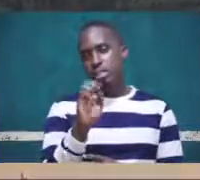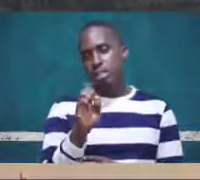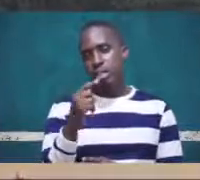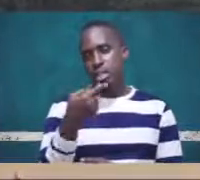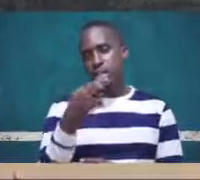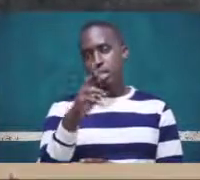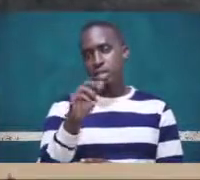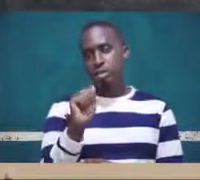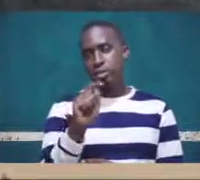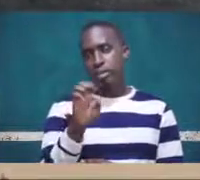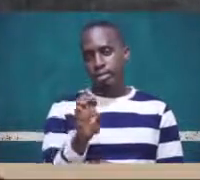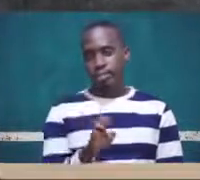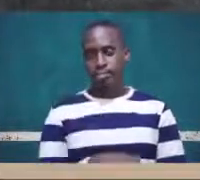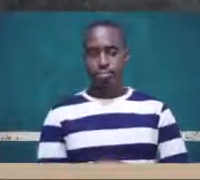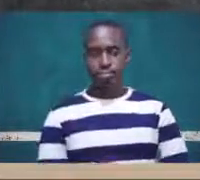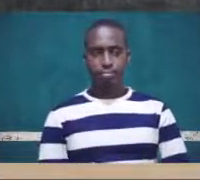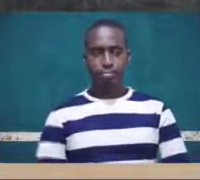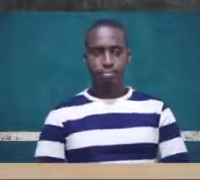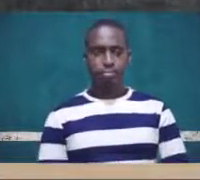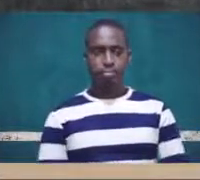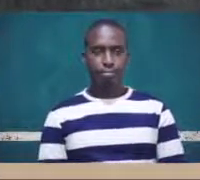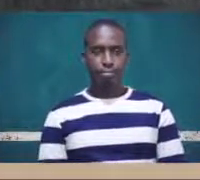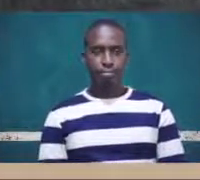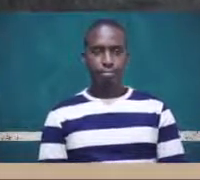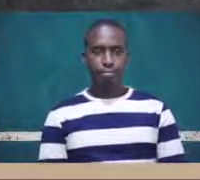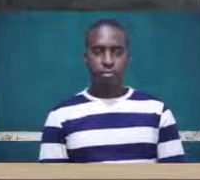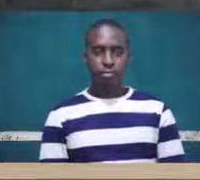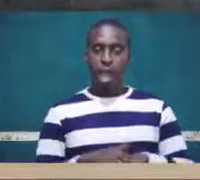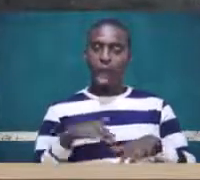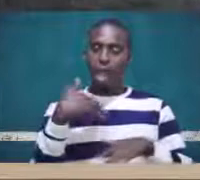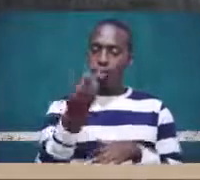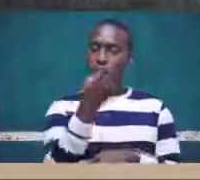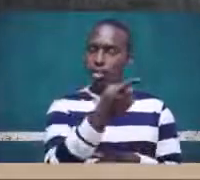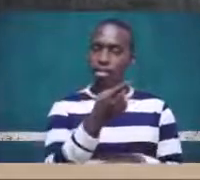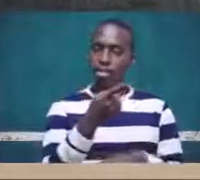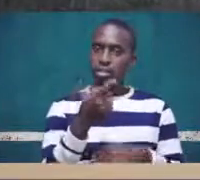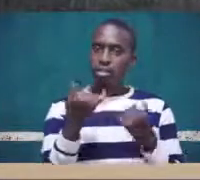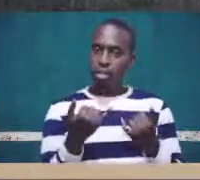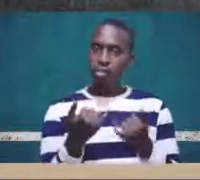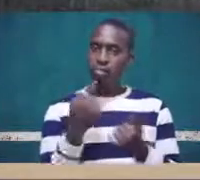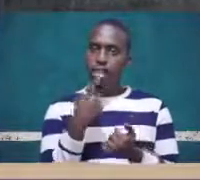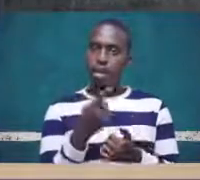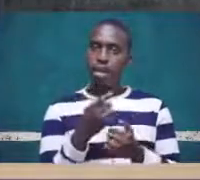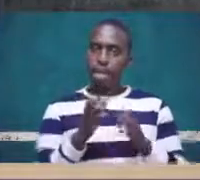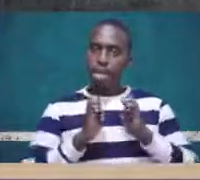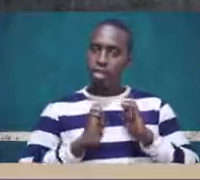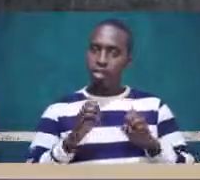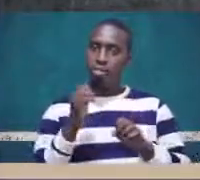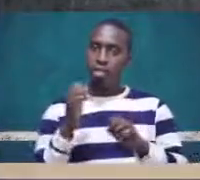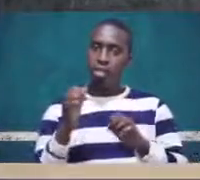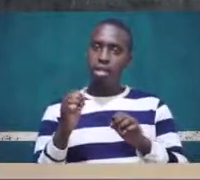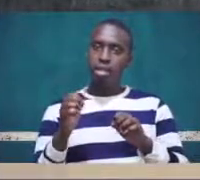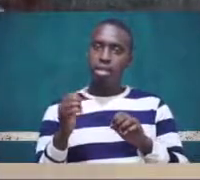combine or bring together. Now, in this case, learners, economic